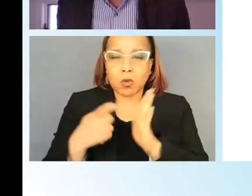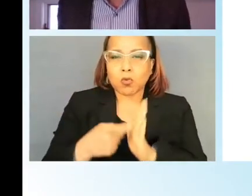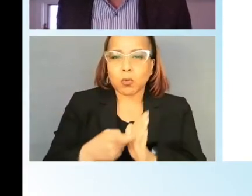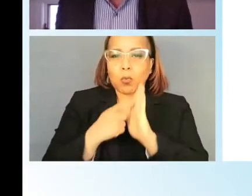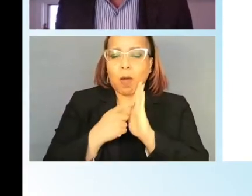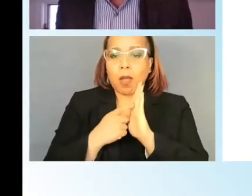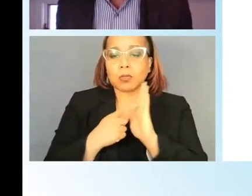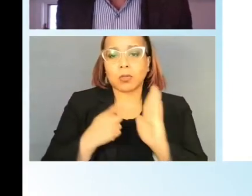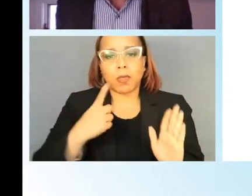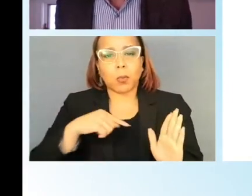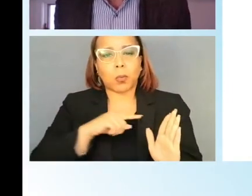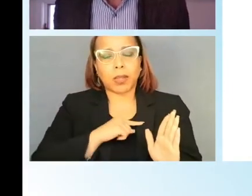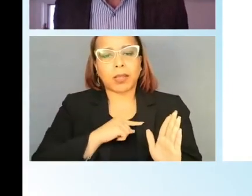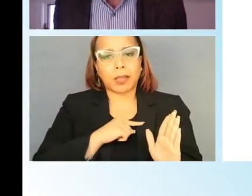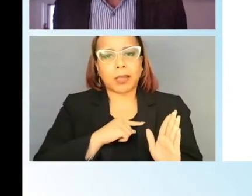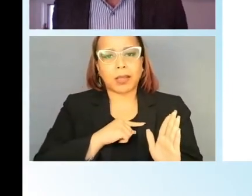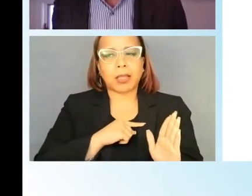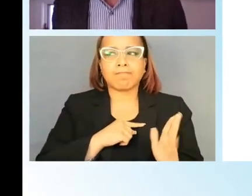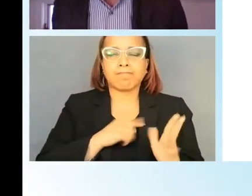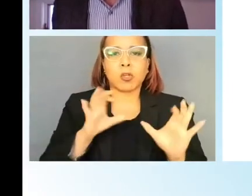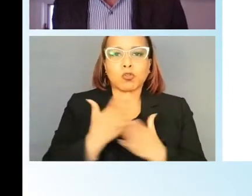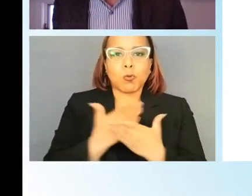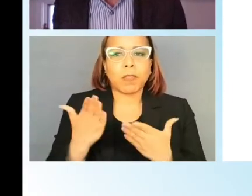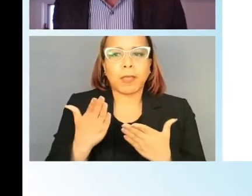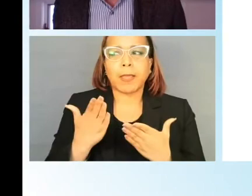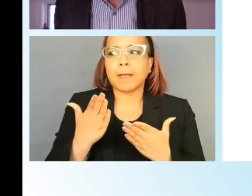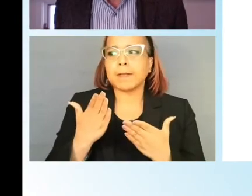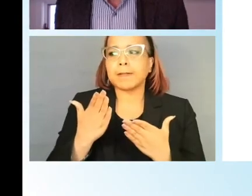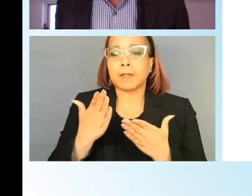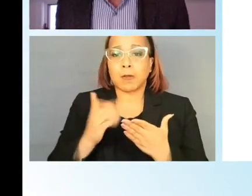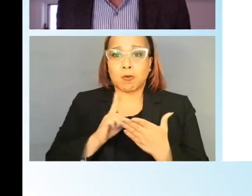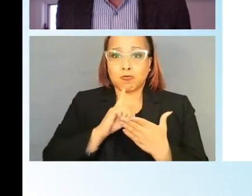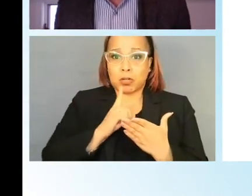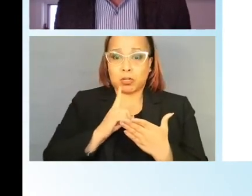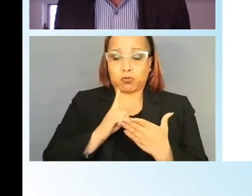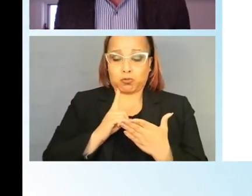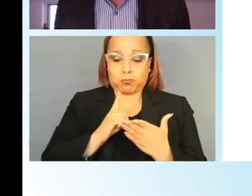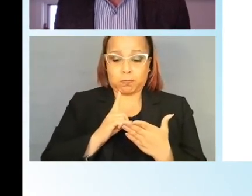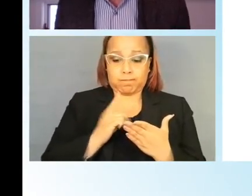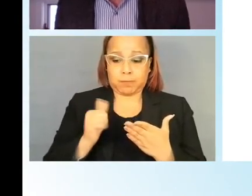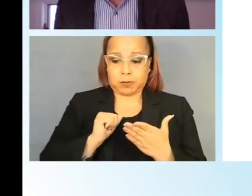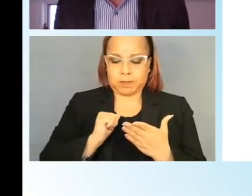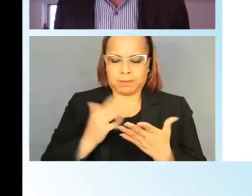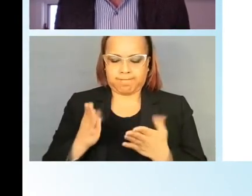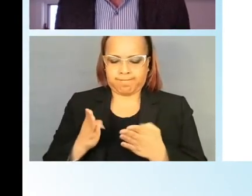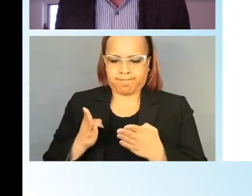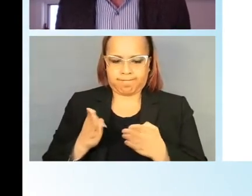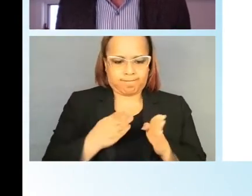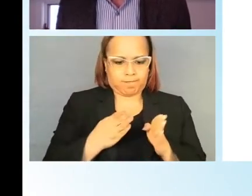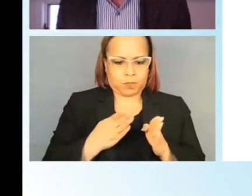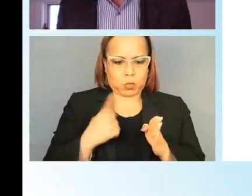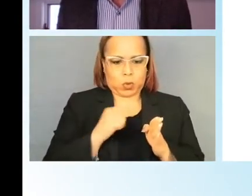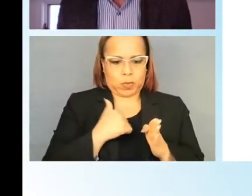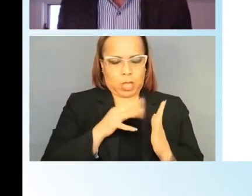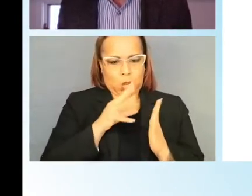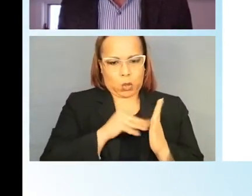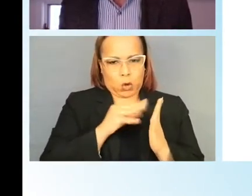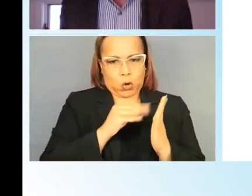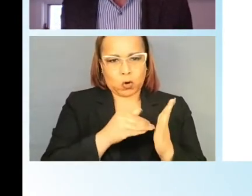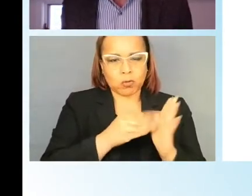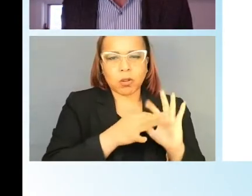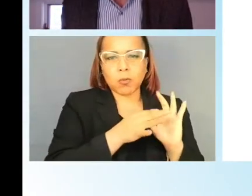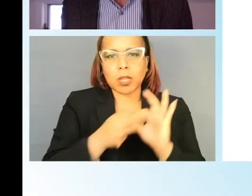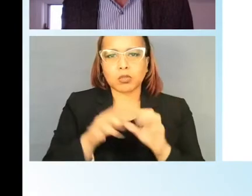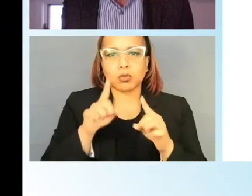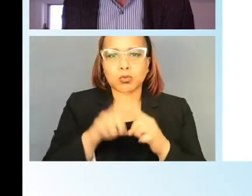we do things in order to move ourselves over to where we can learn lessons in relation to